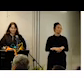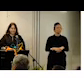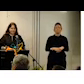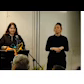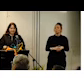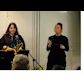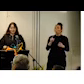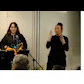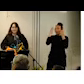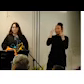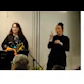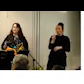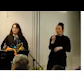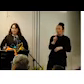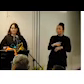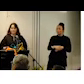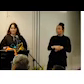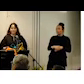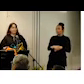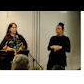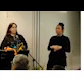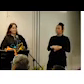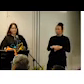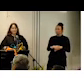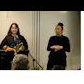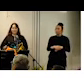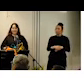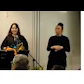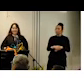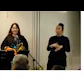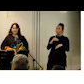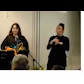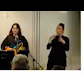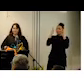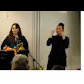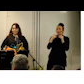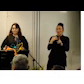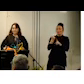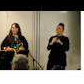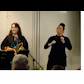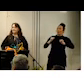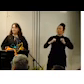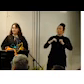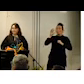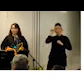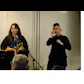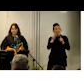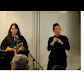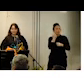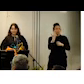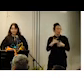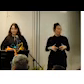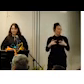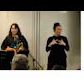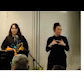So what is dementia? So it's a progressive brain disorder that affects your memory, your behavior, and everyday life. It is the second leading